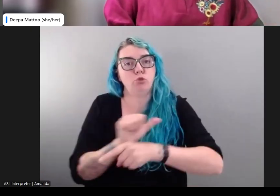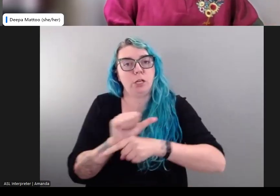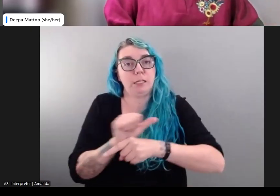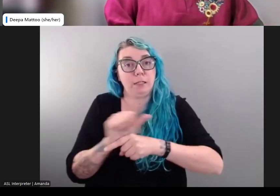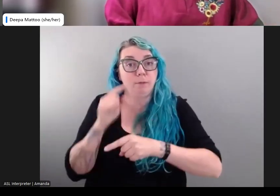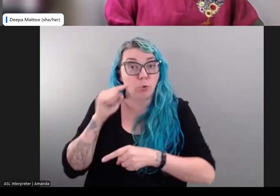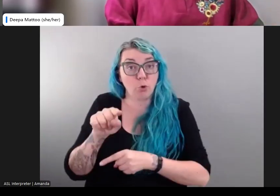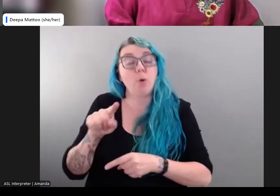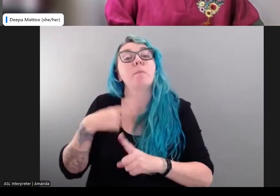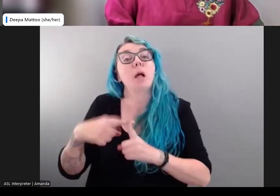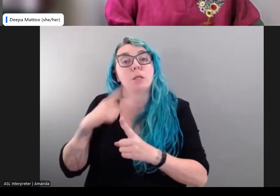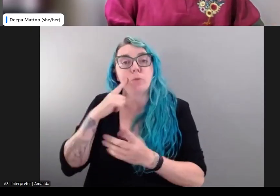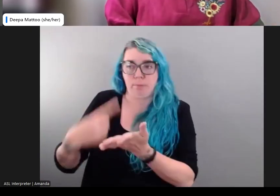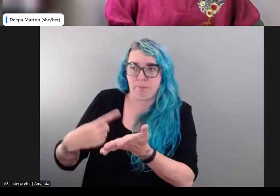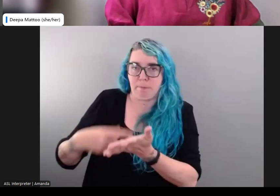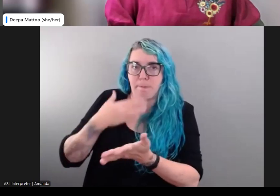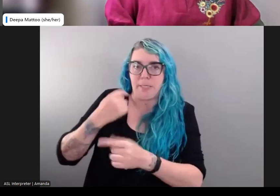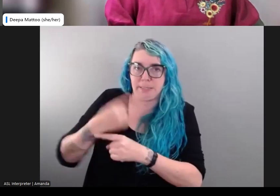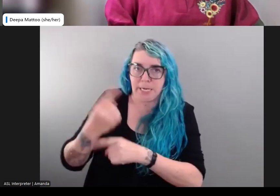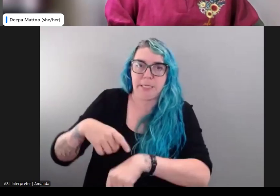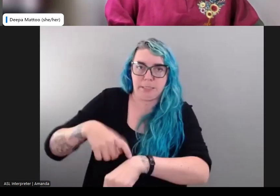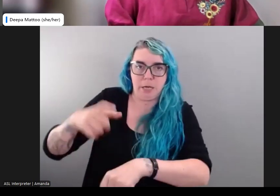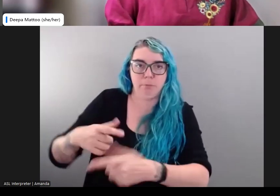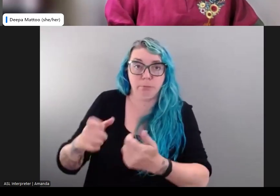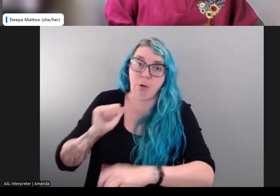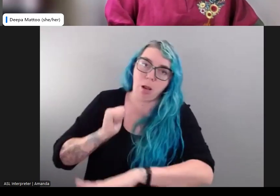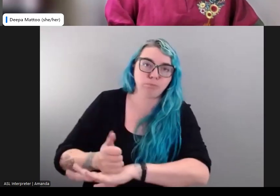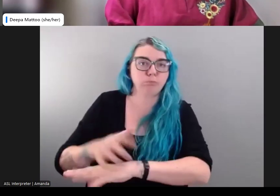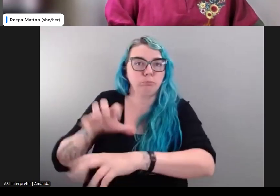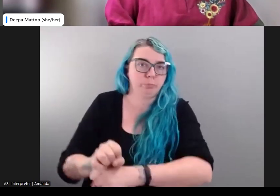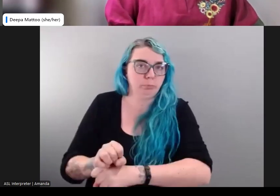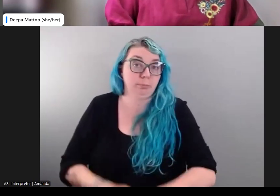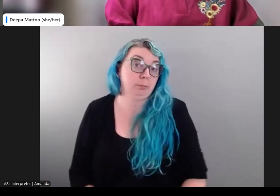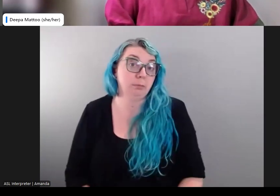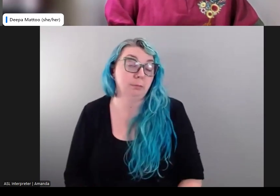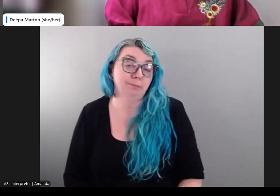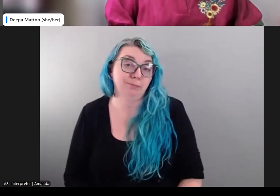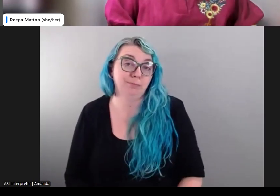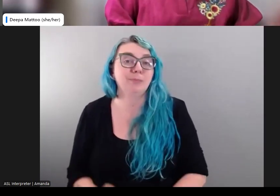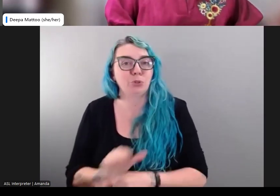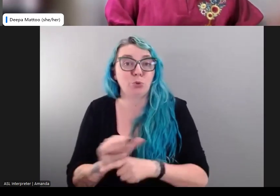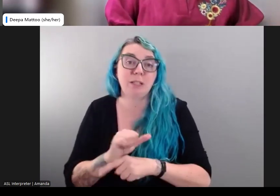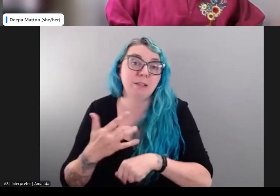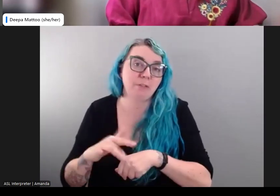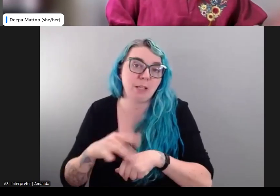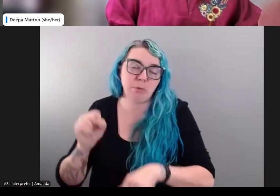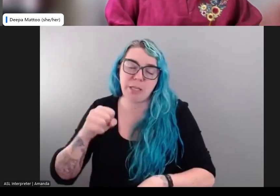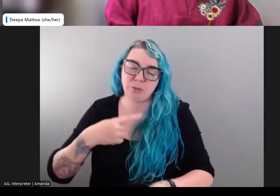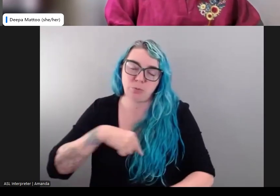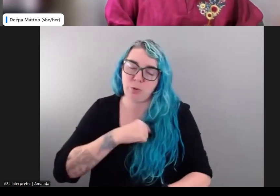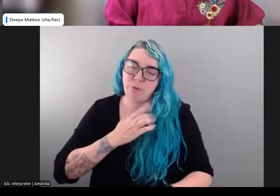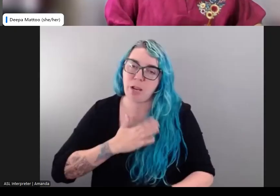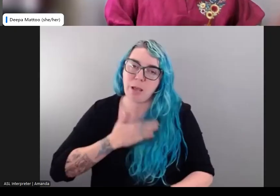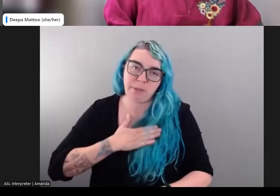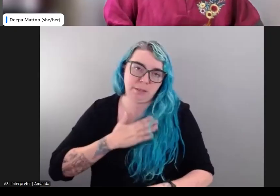and a time that works for you. So yeah, training is available. Please reach out. We are happy to